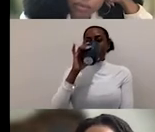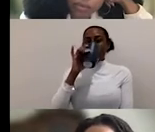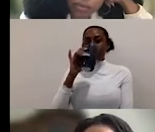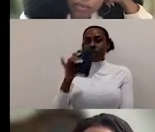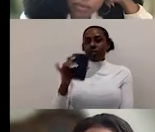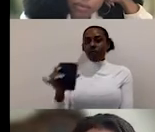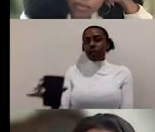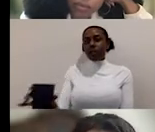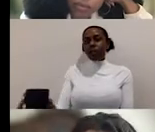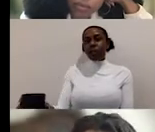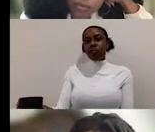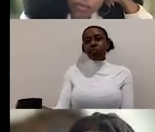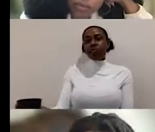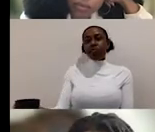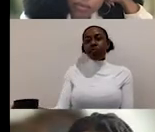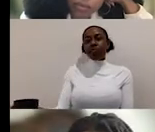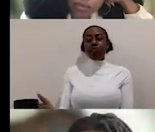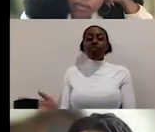All right.